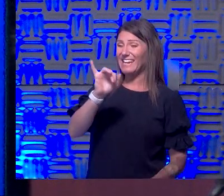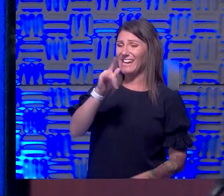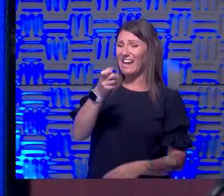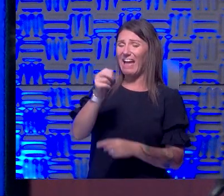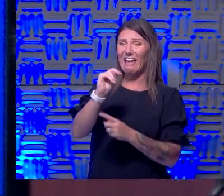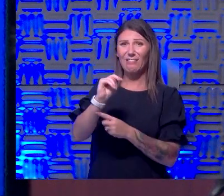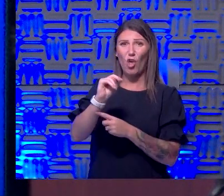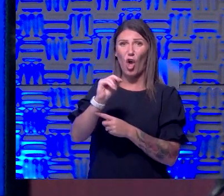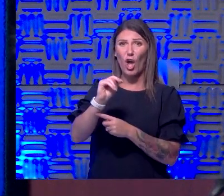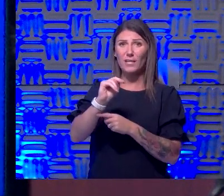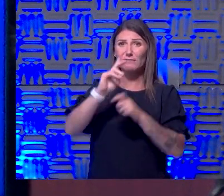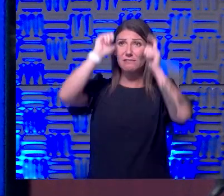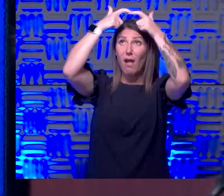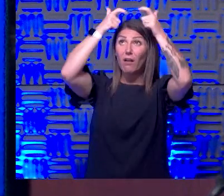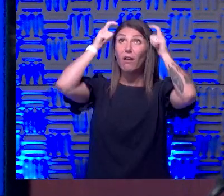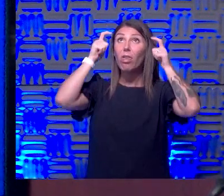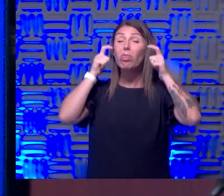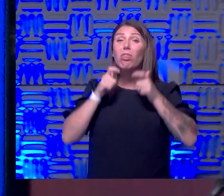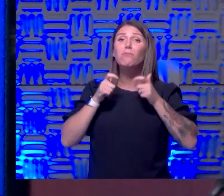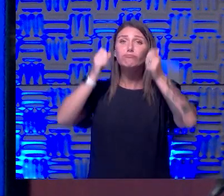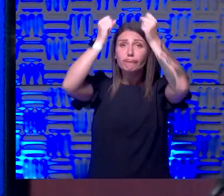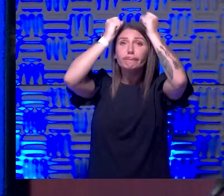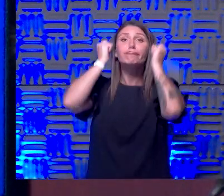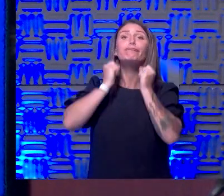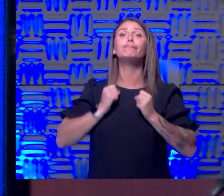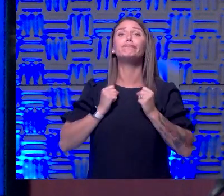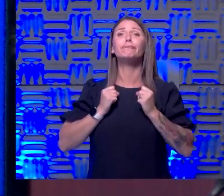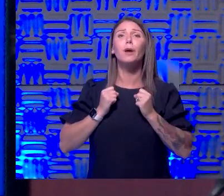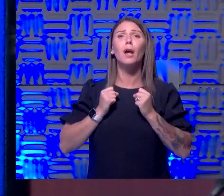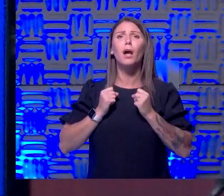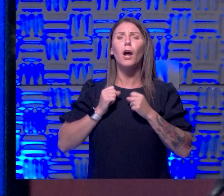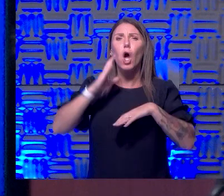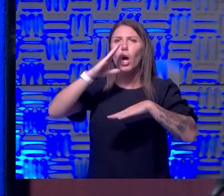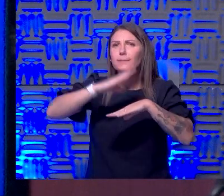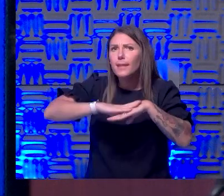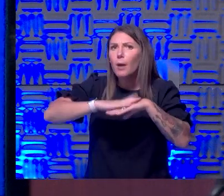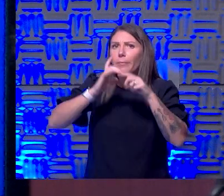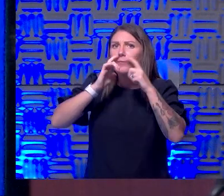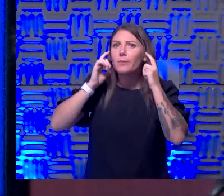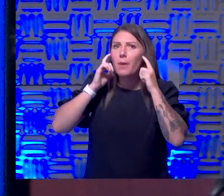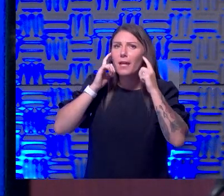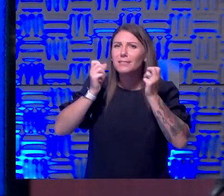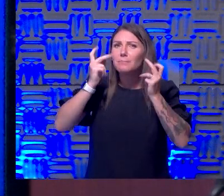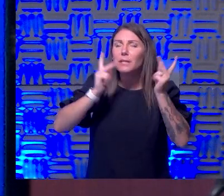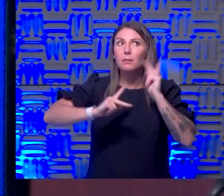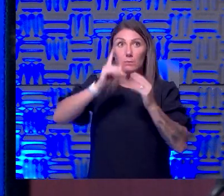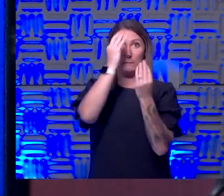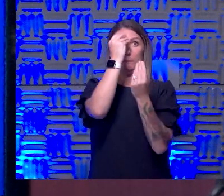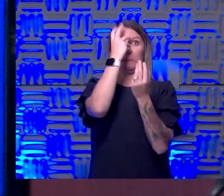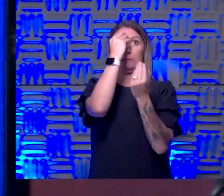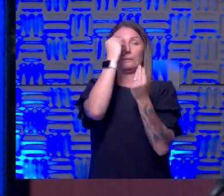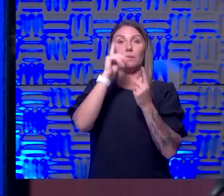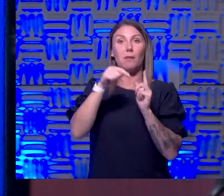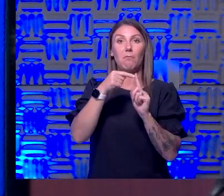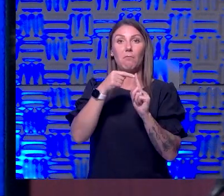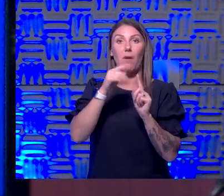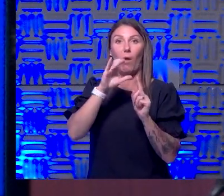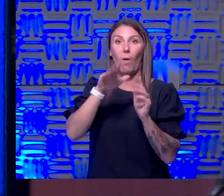over your head, over the top of the mask. So there's lots of people thinking about all of this to sort